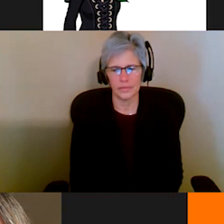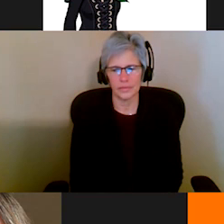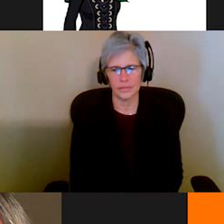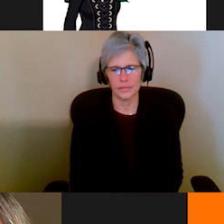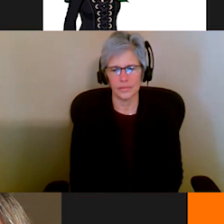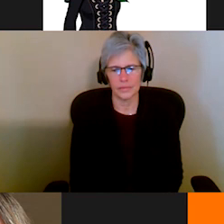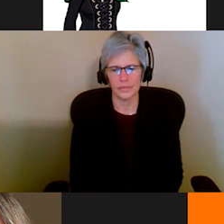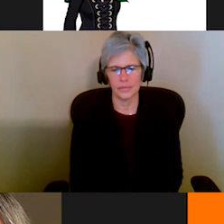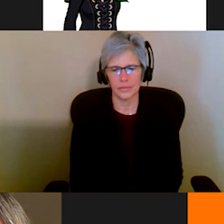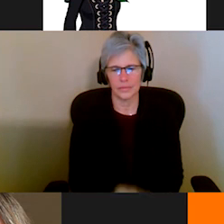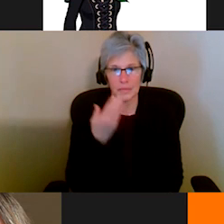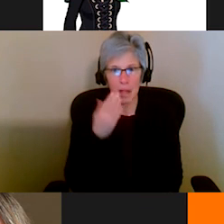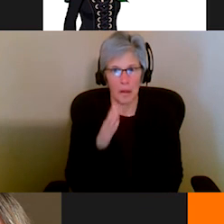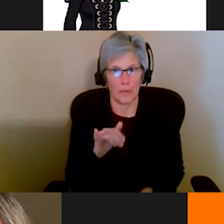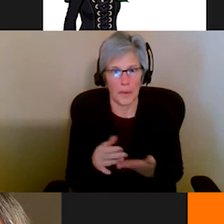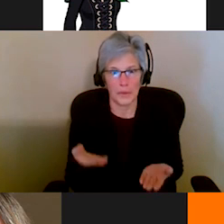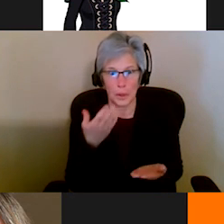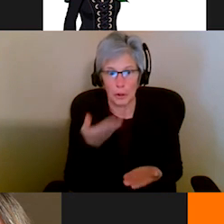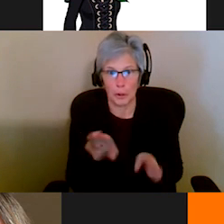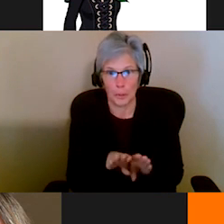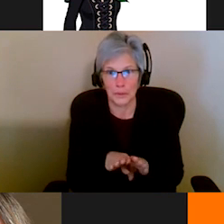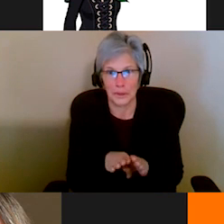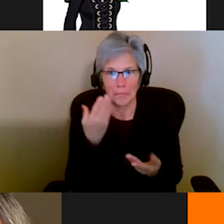I don't know if that was a good sign off.